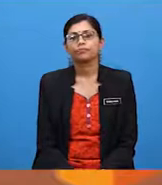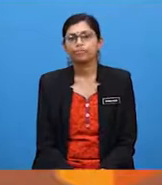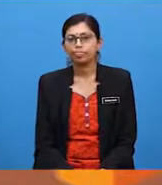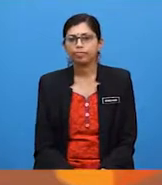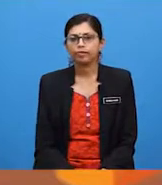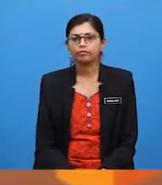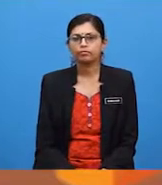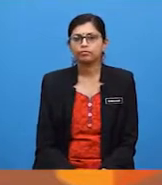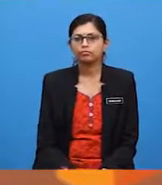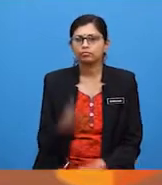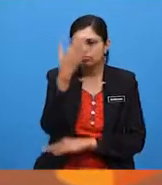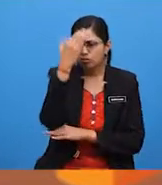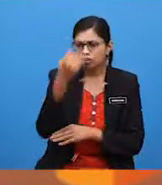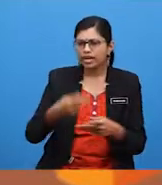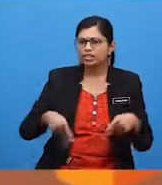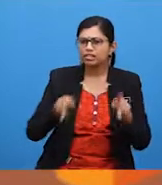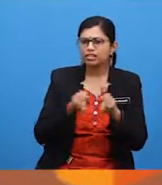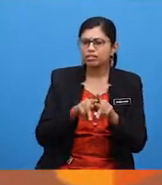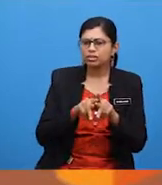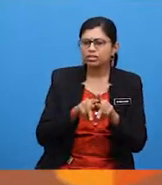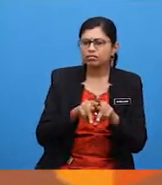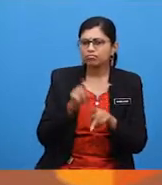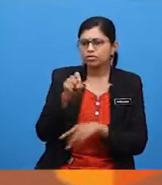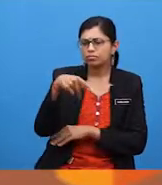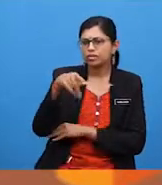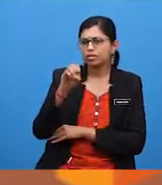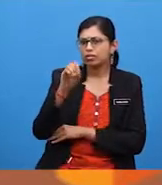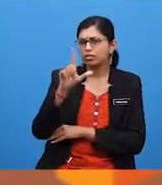Why is it important to be polite?